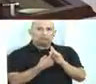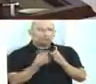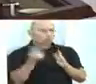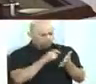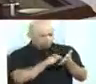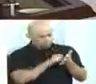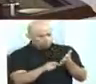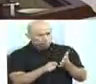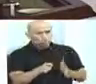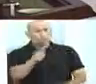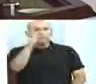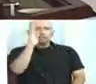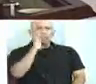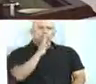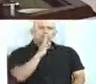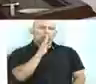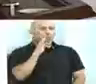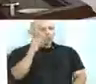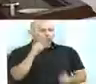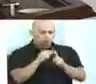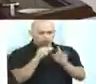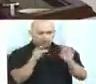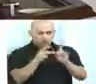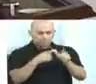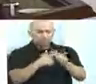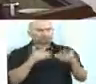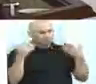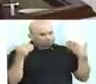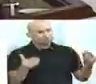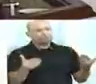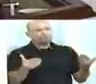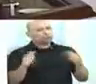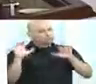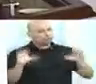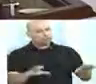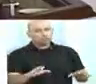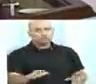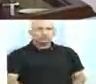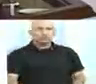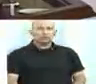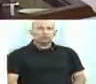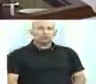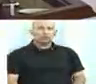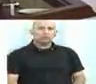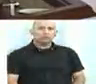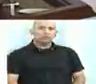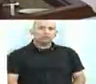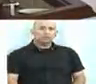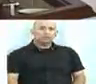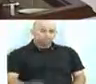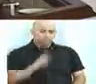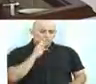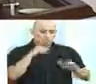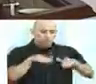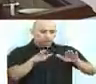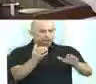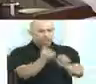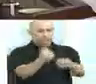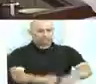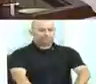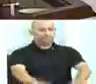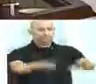He spoke a word, and it was done. Oceans were made, skies were